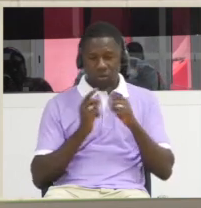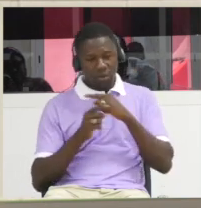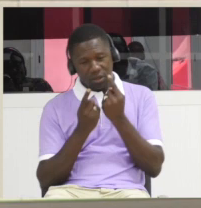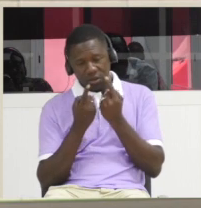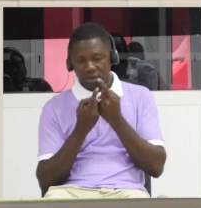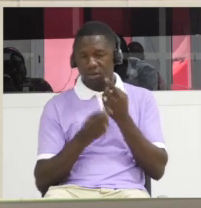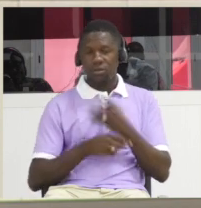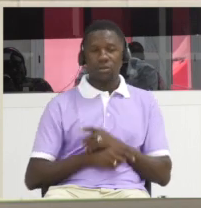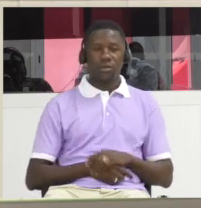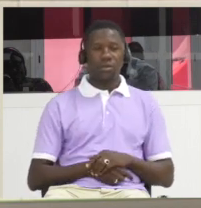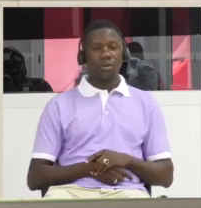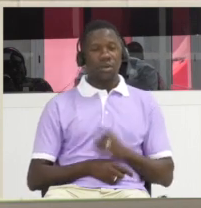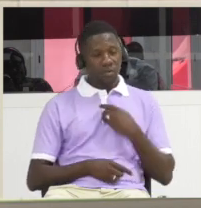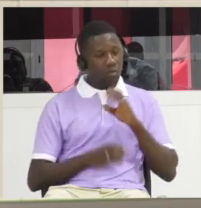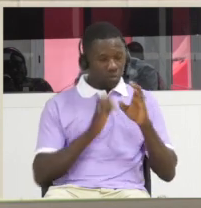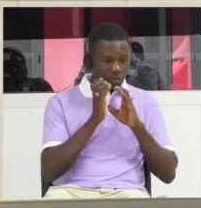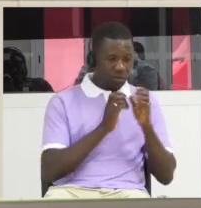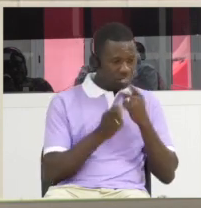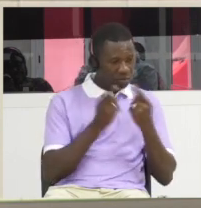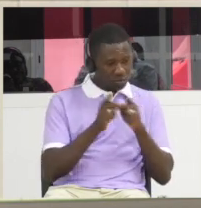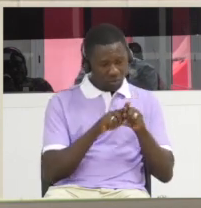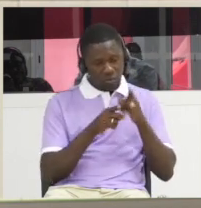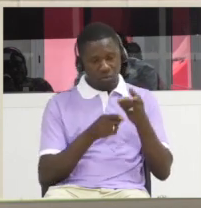of such consultation.